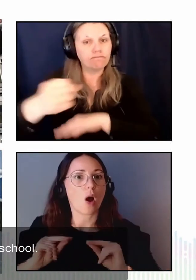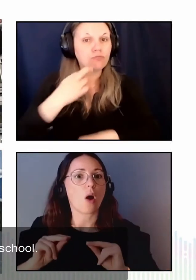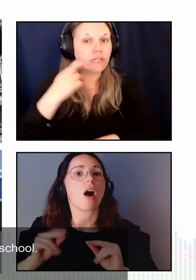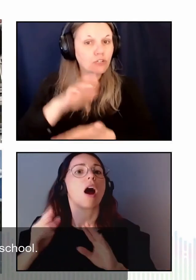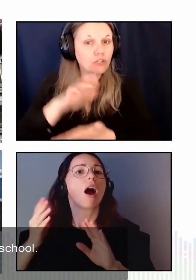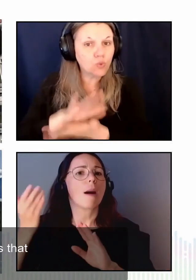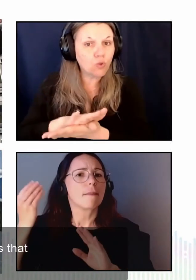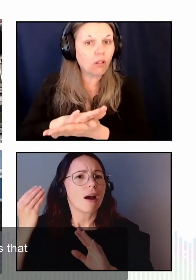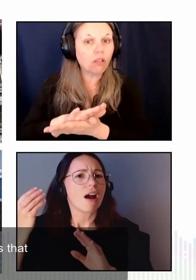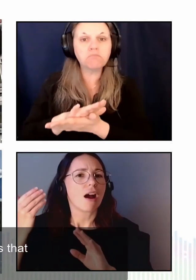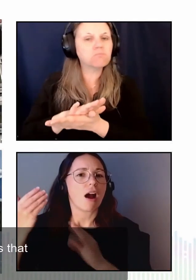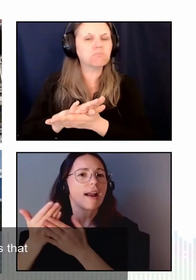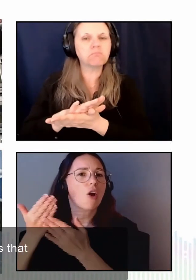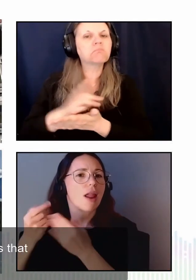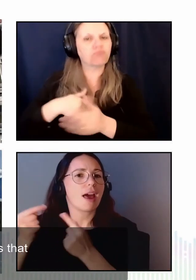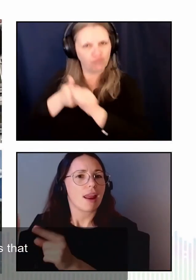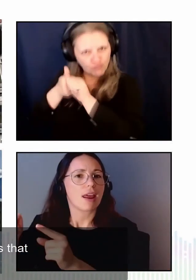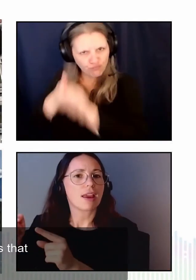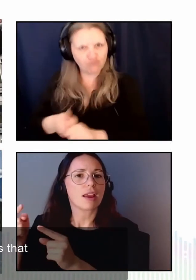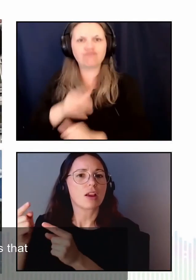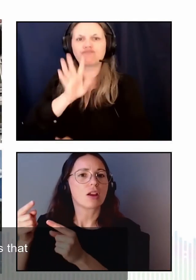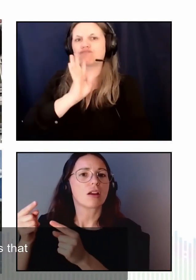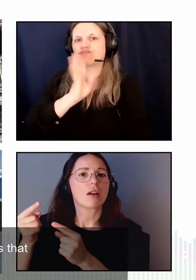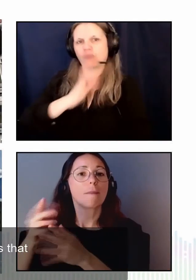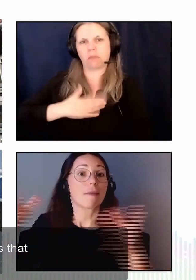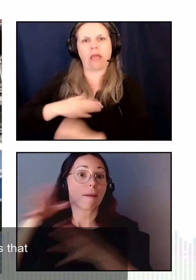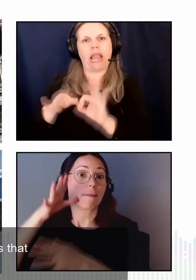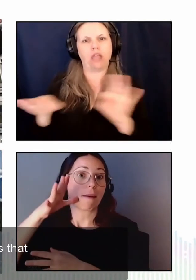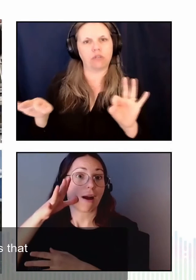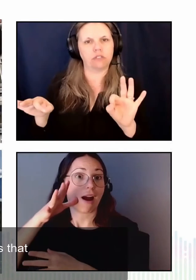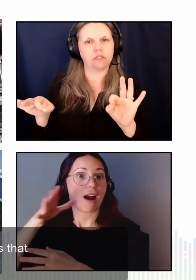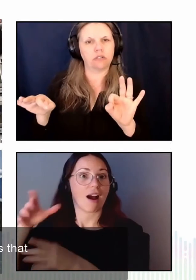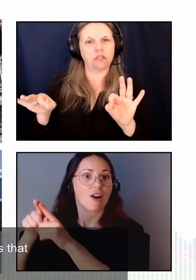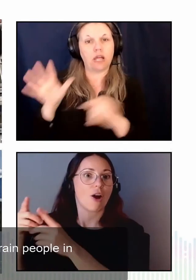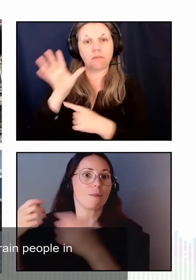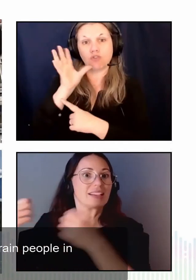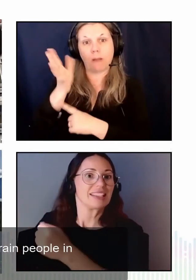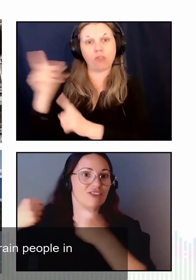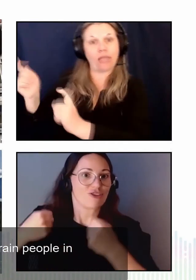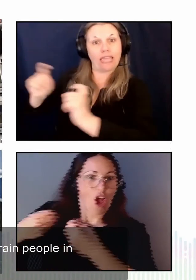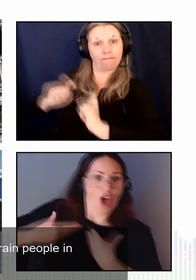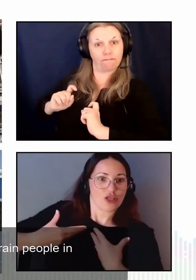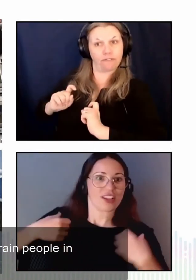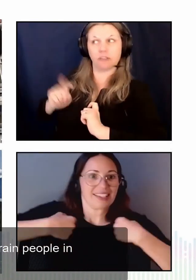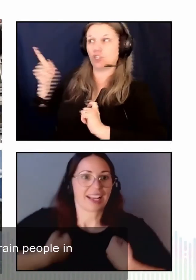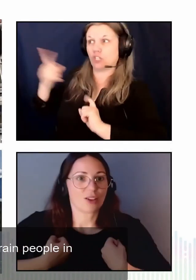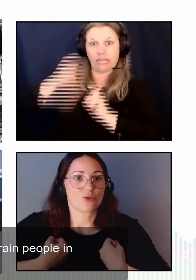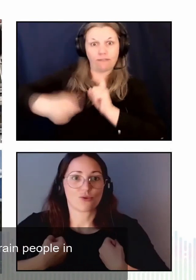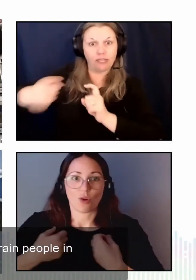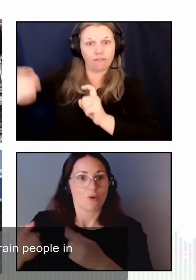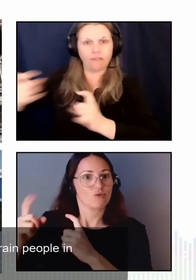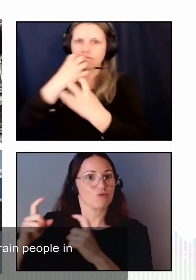My grandmother gave us that gift, and all of the ones that she gave it to still have it. As far